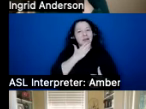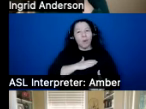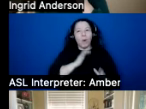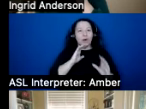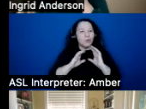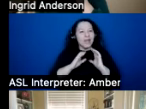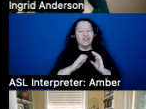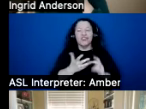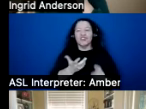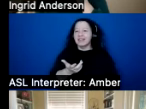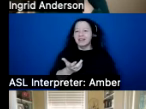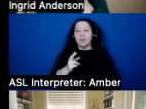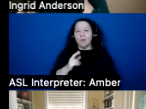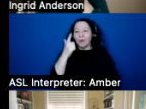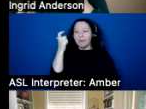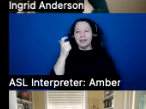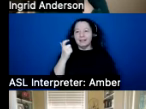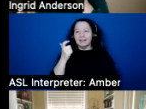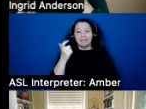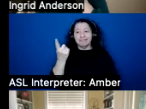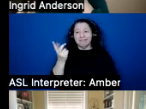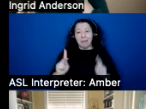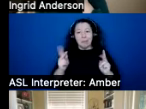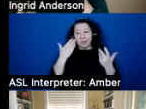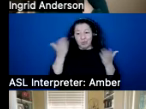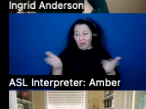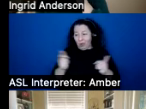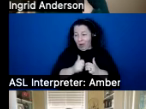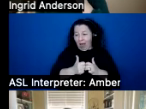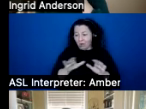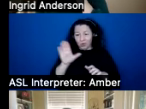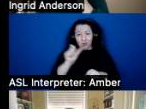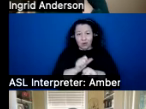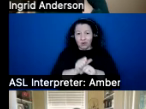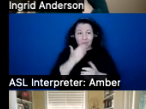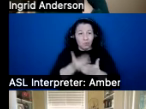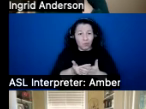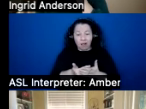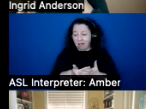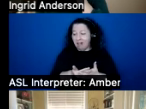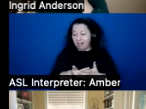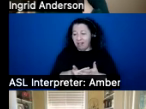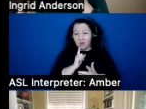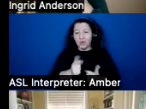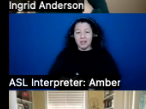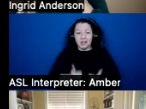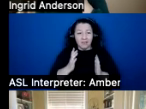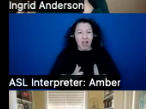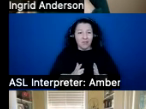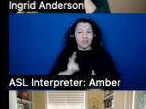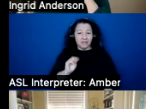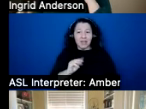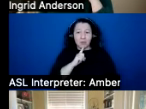because of folks just maybe not knowing how to do their jobs well, that our victims and survivors pay the